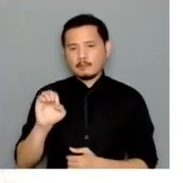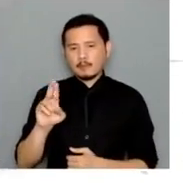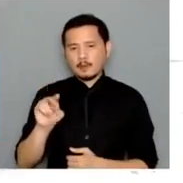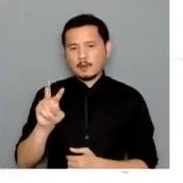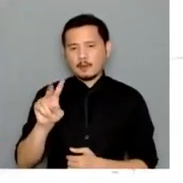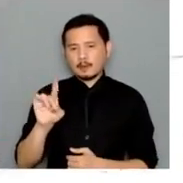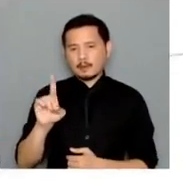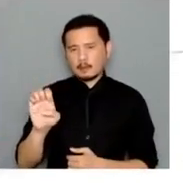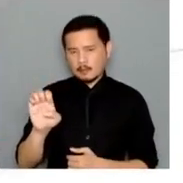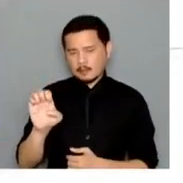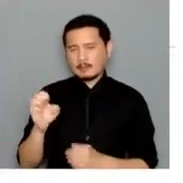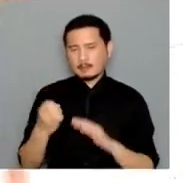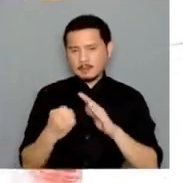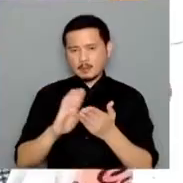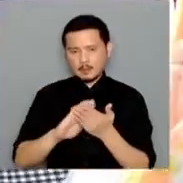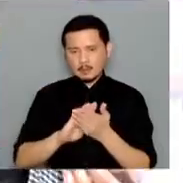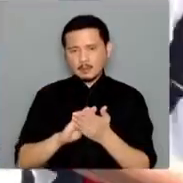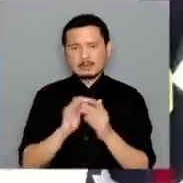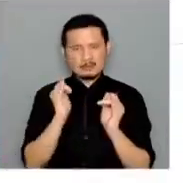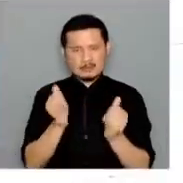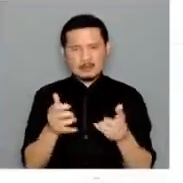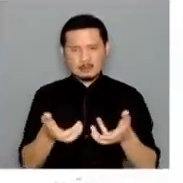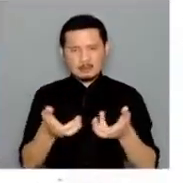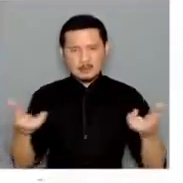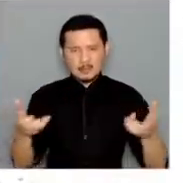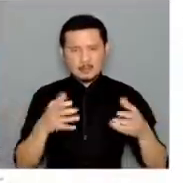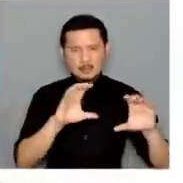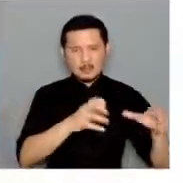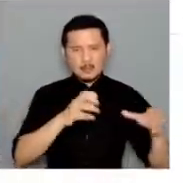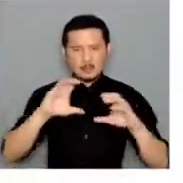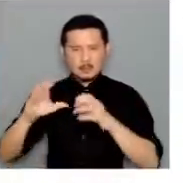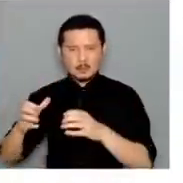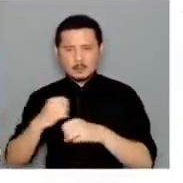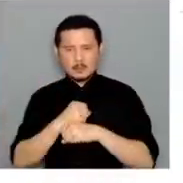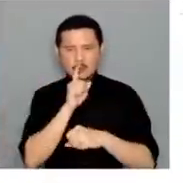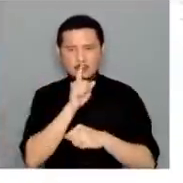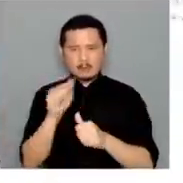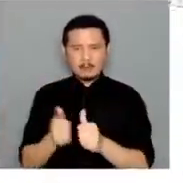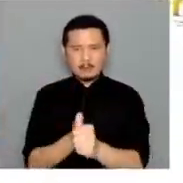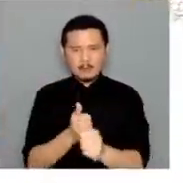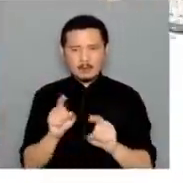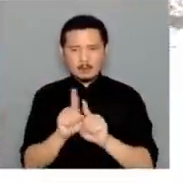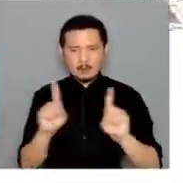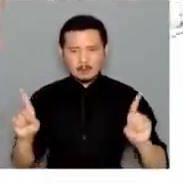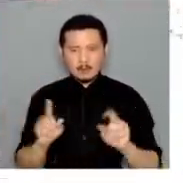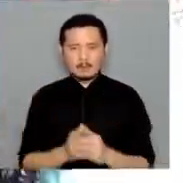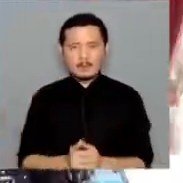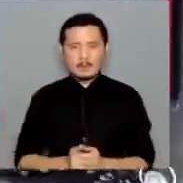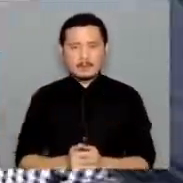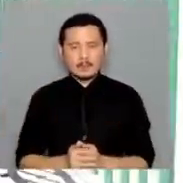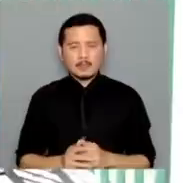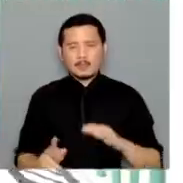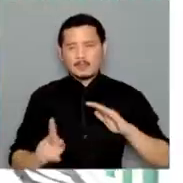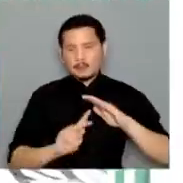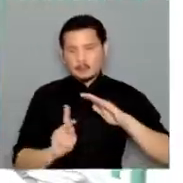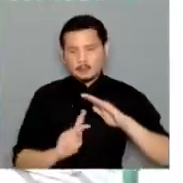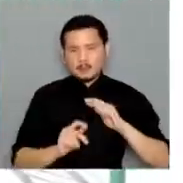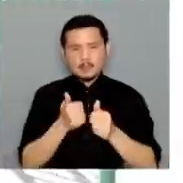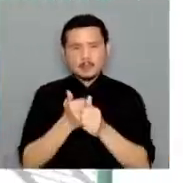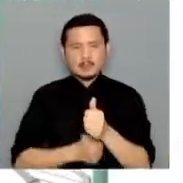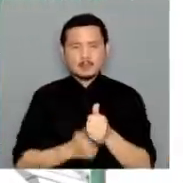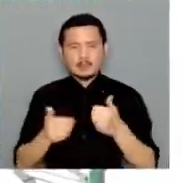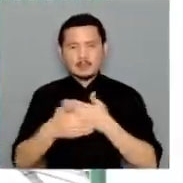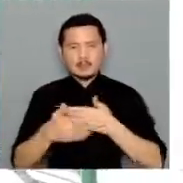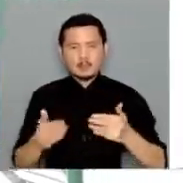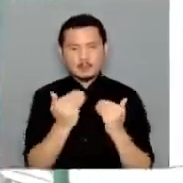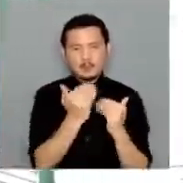the class schedule to still implement social distancing inside the campus. For the kindergarten, each room is limited to 25 students,